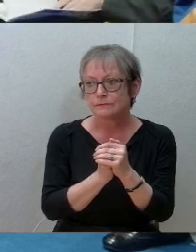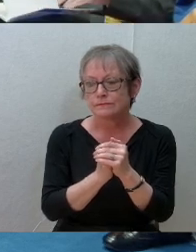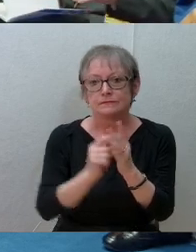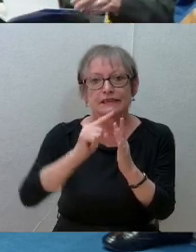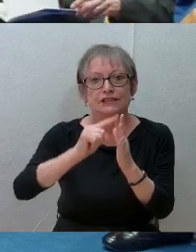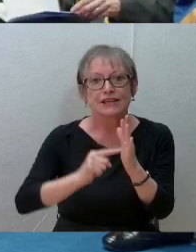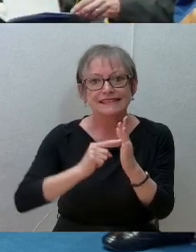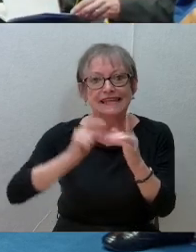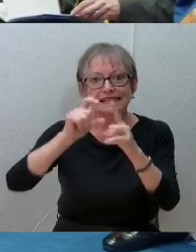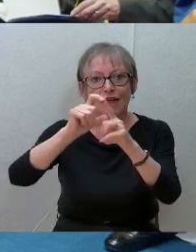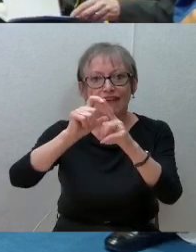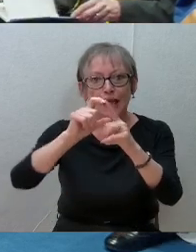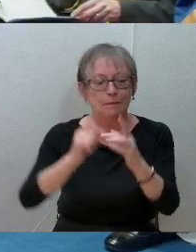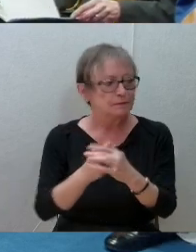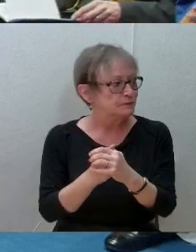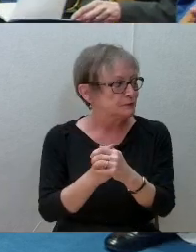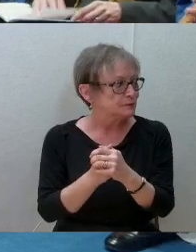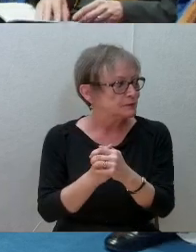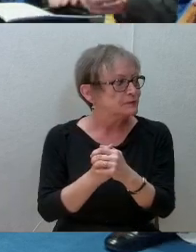Jesse Davey.